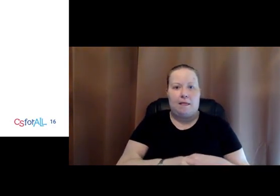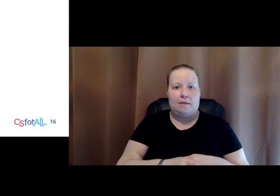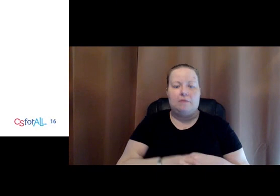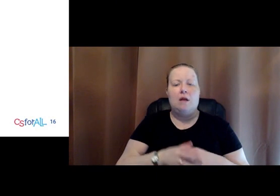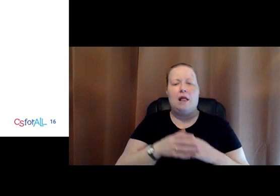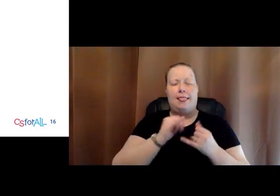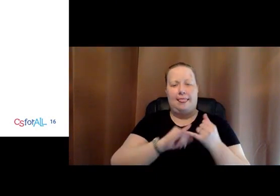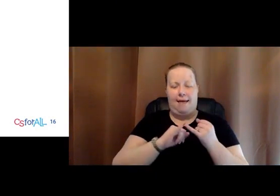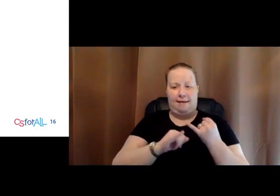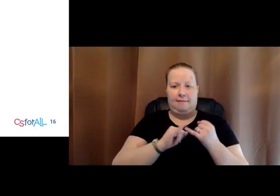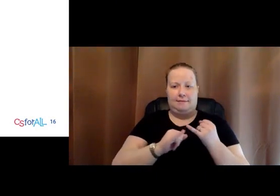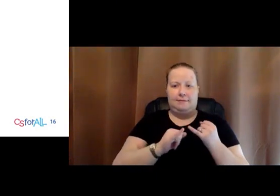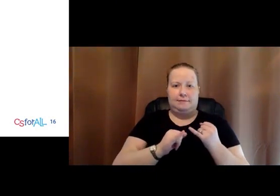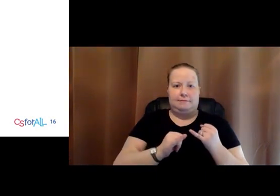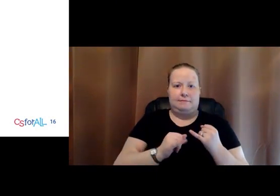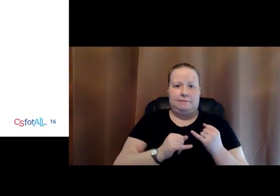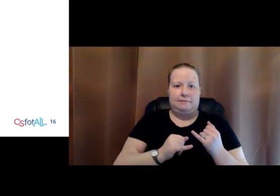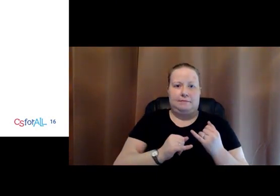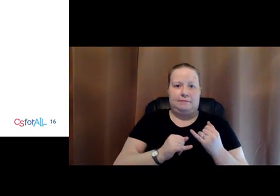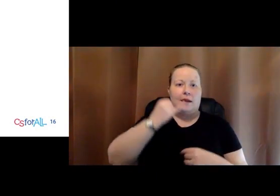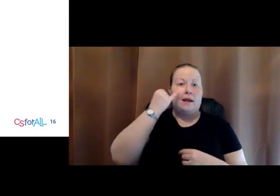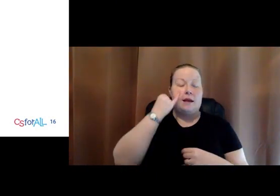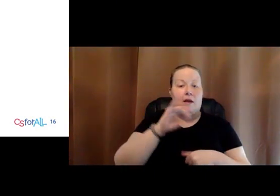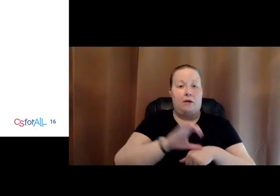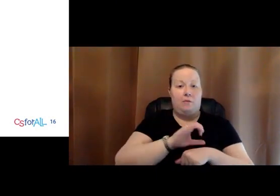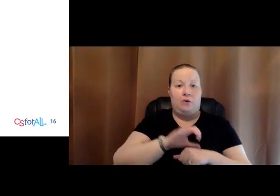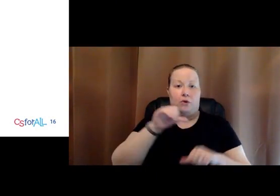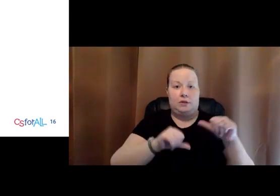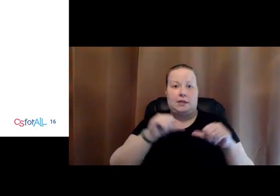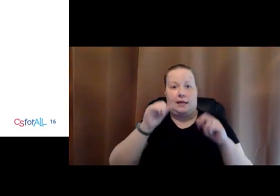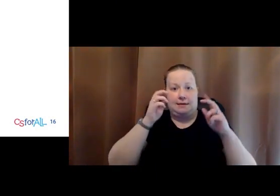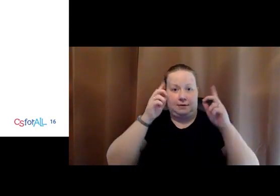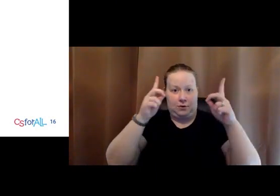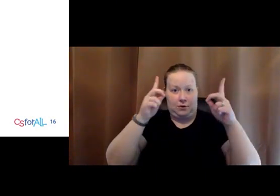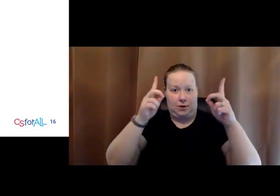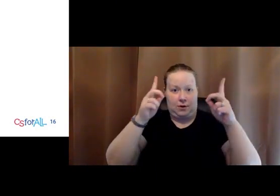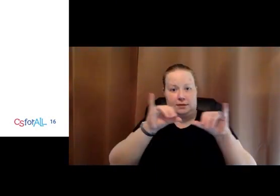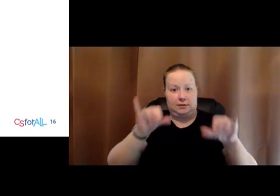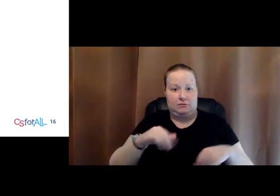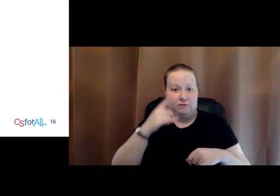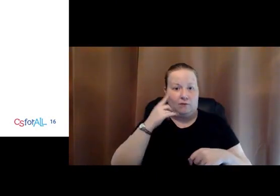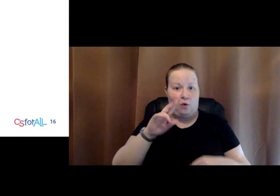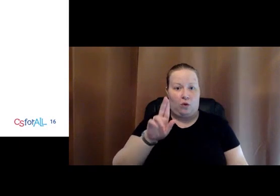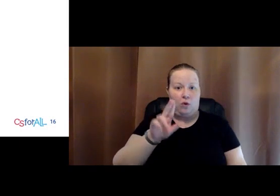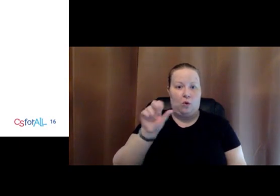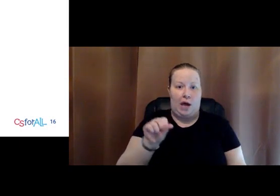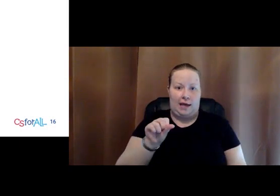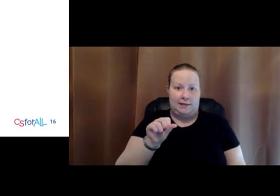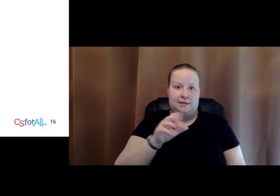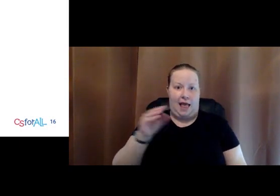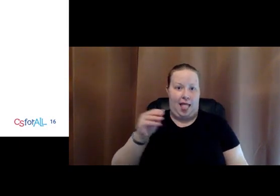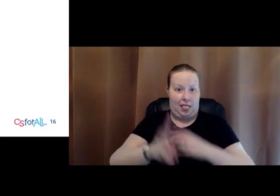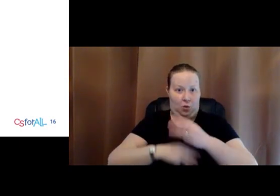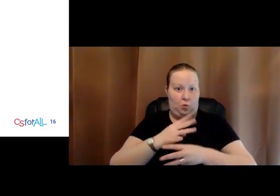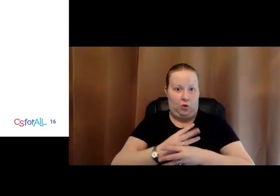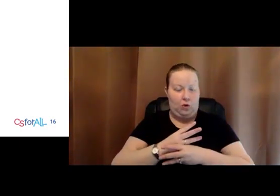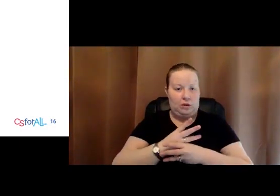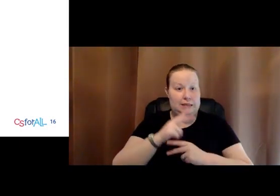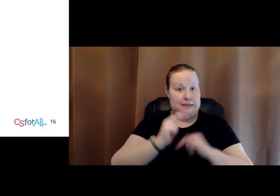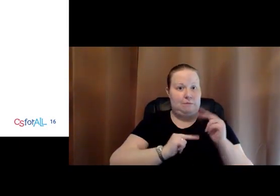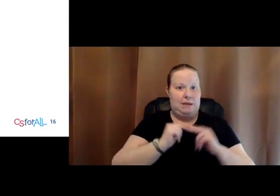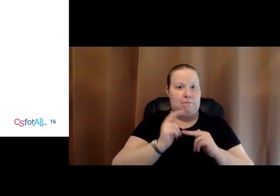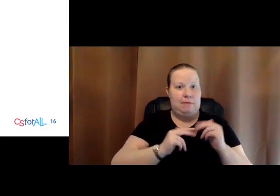with is just that the computer science education system for the US and for the world is being built right